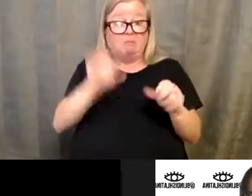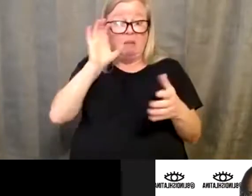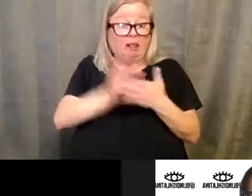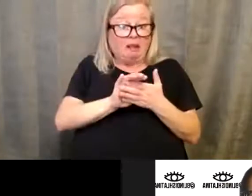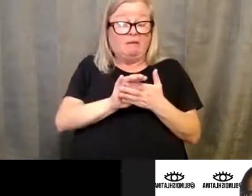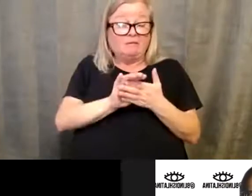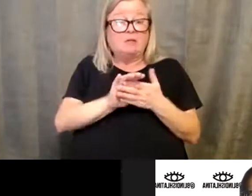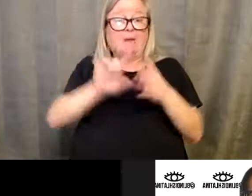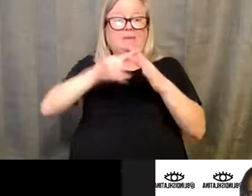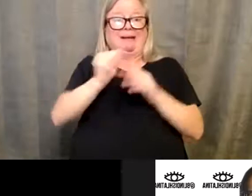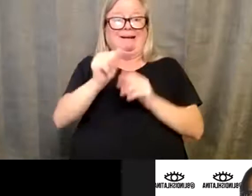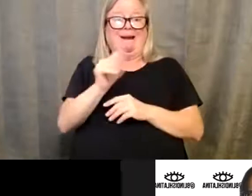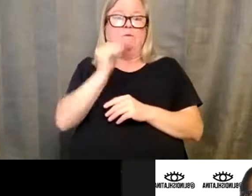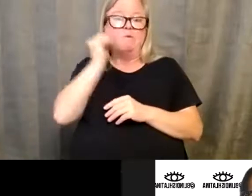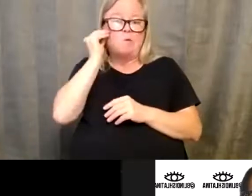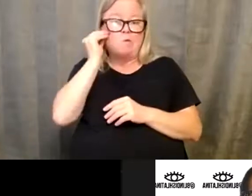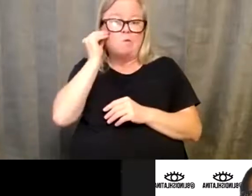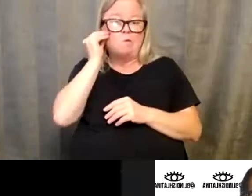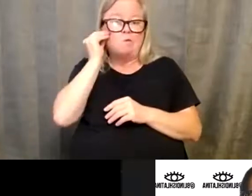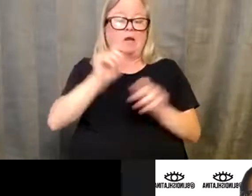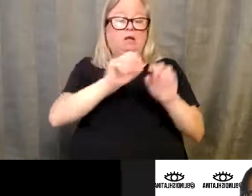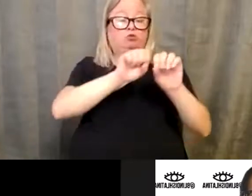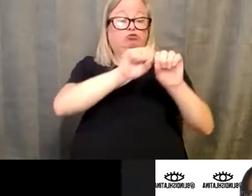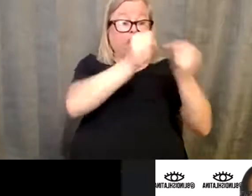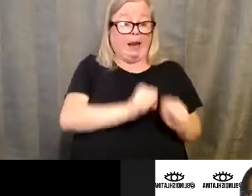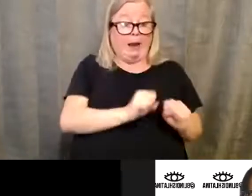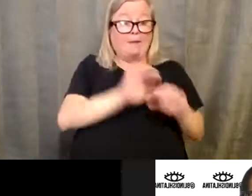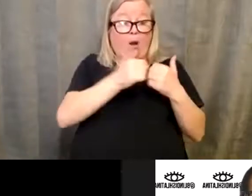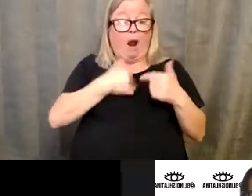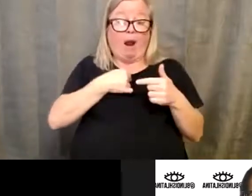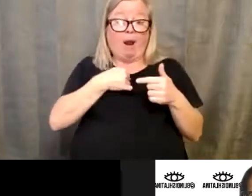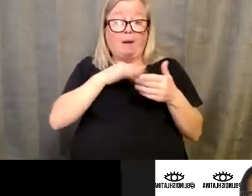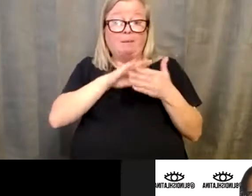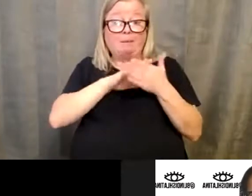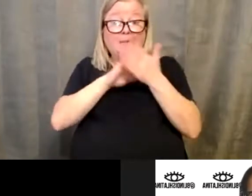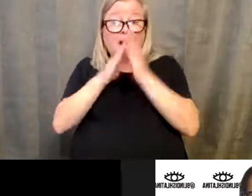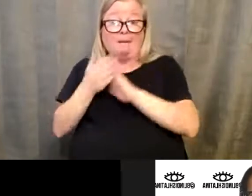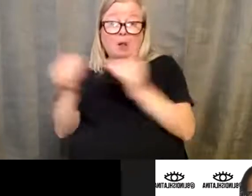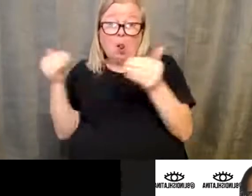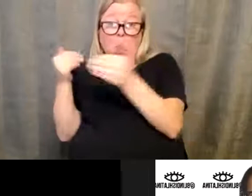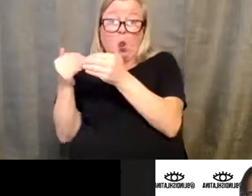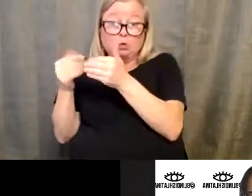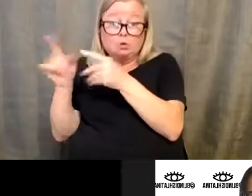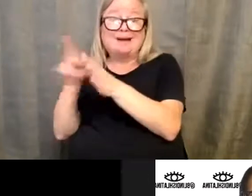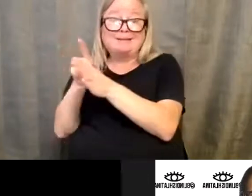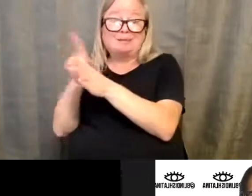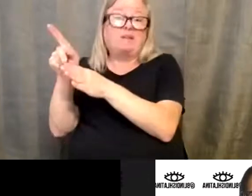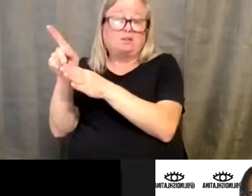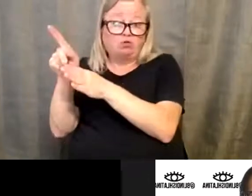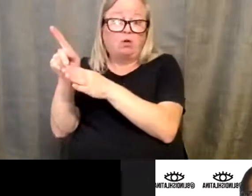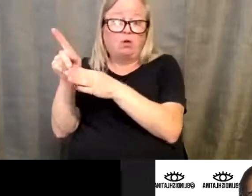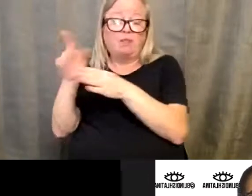that really shaped how I came to see inclusion as a professional. So that's kind of like the backstory to this